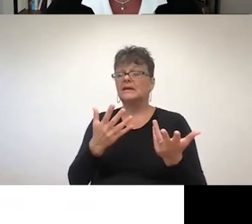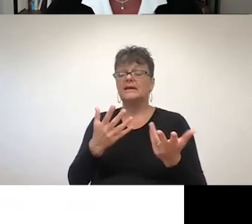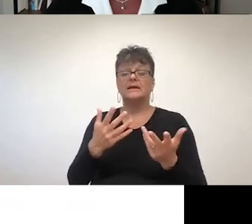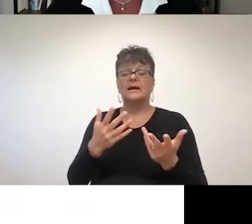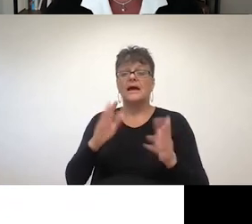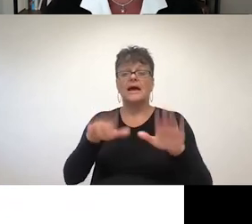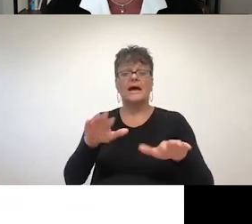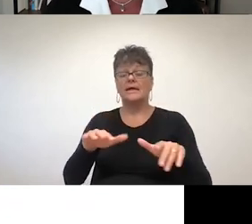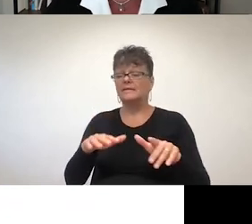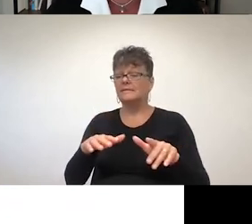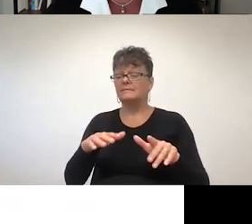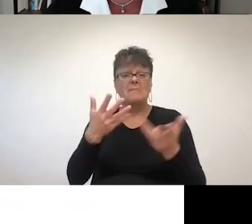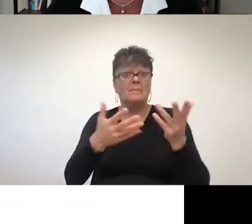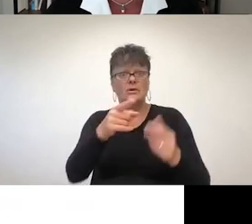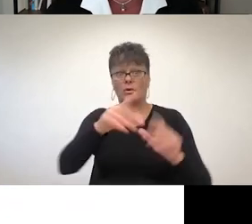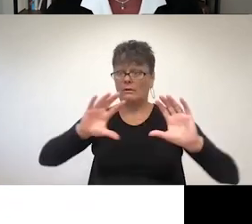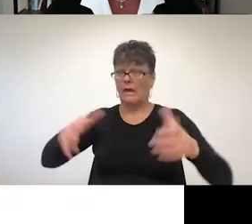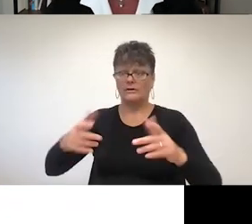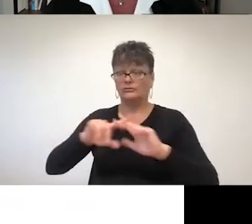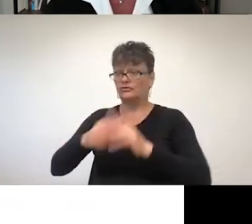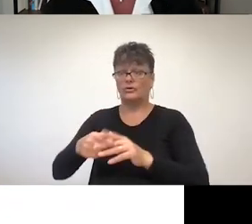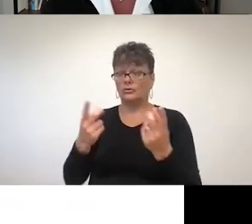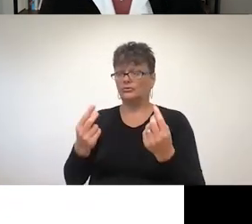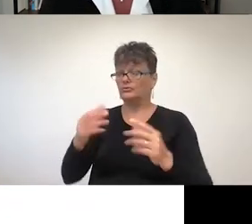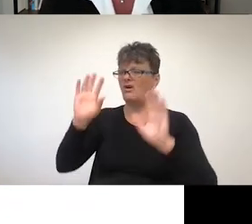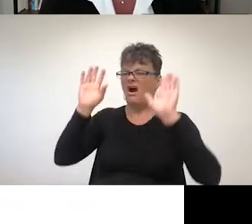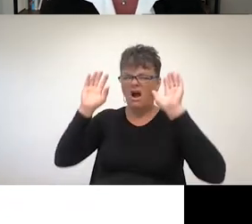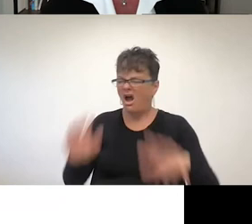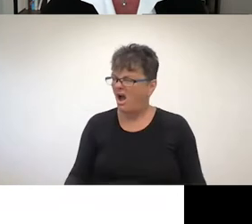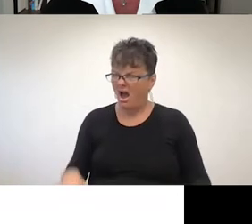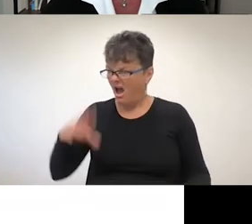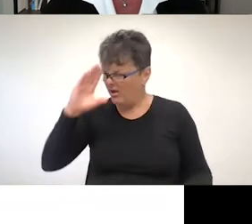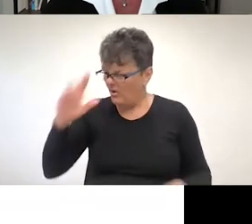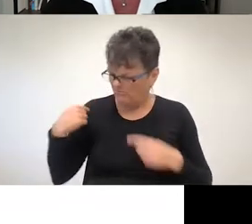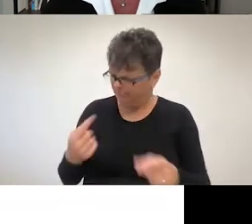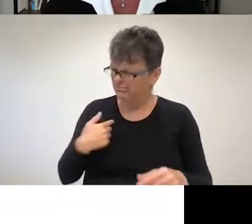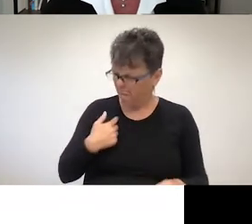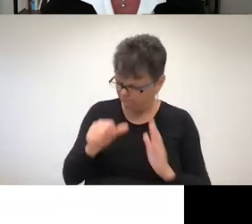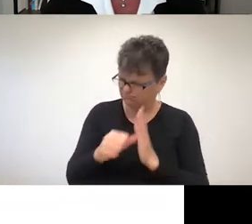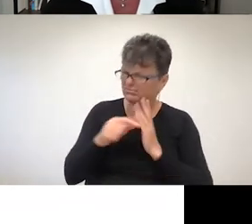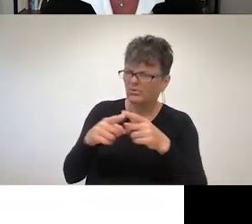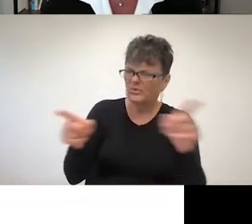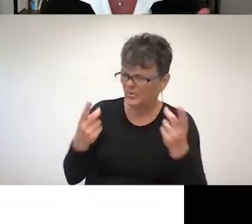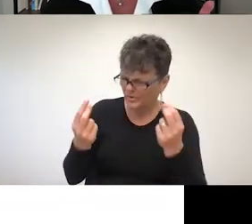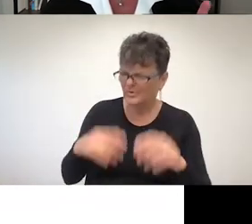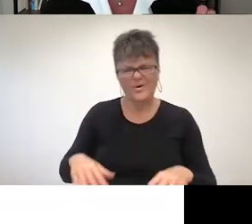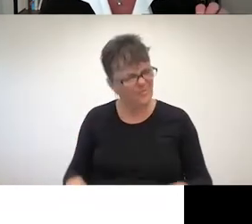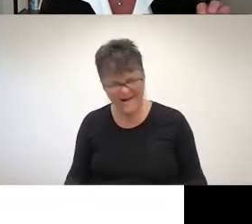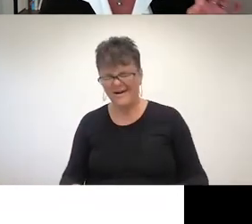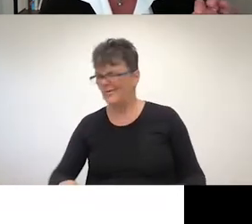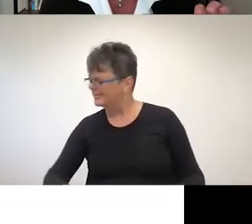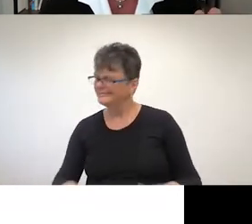wow, you guys are doing so much work. I'm really proud of how it's going here. Let's be intentional to do those kinds of things. And